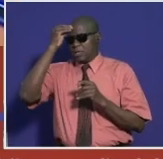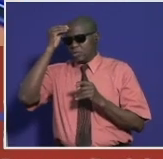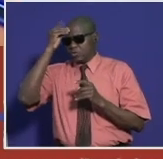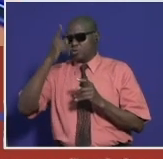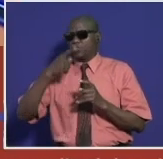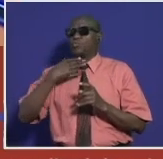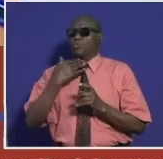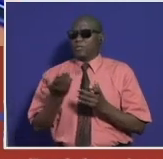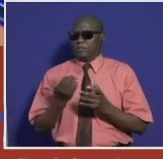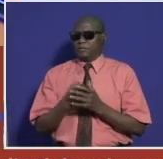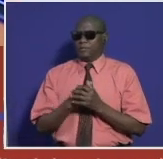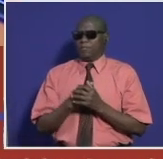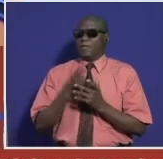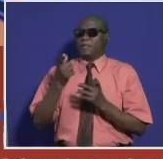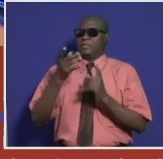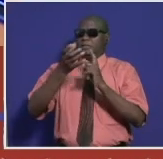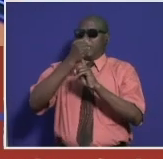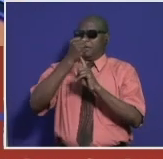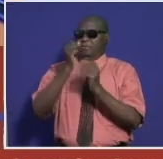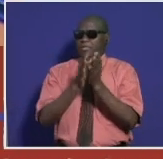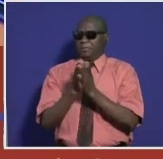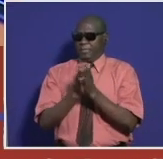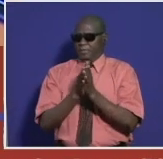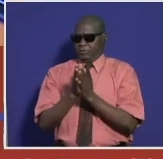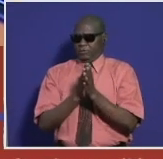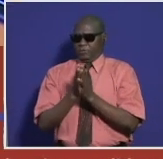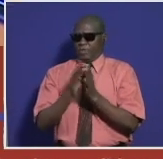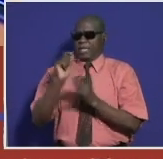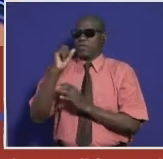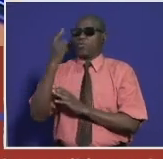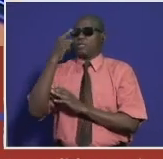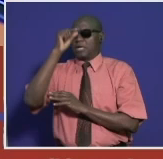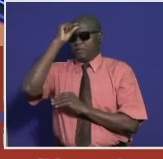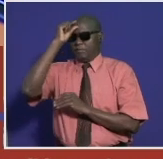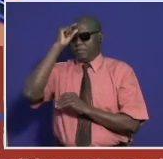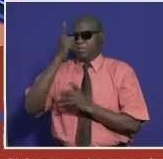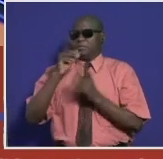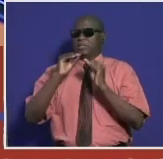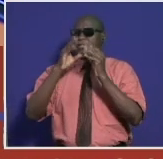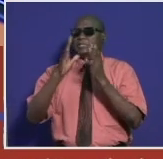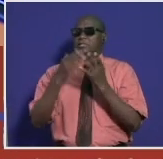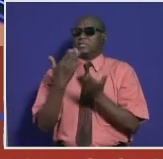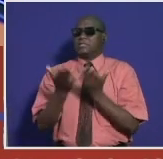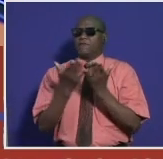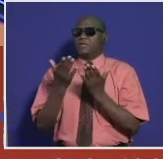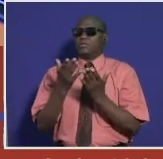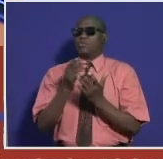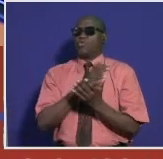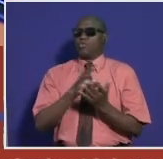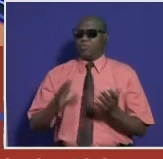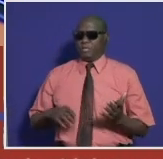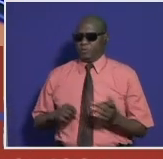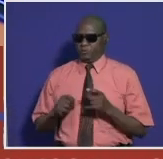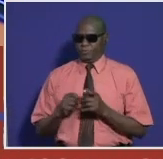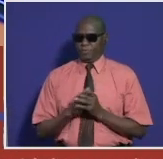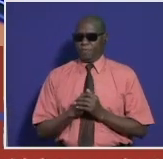shortage, captures the aspirations of the Kenya Kwanza government and the Teacher Service Commission. This theme